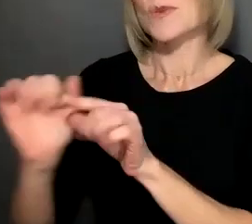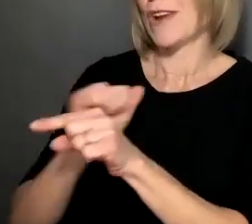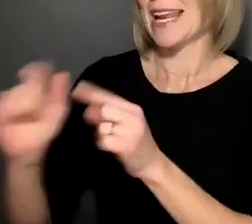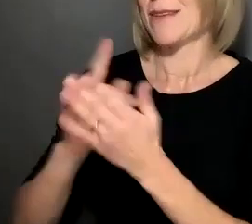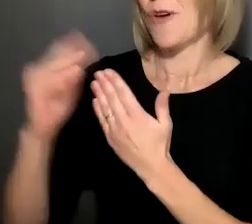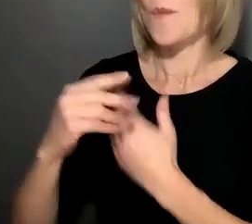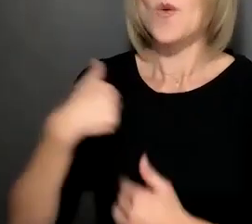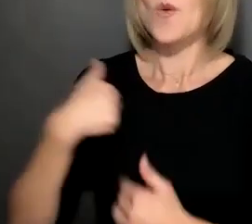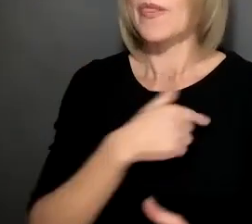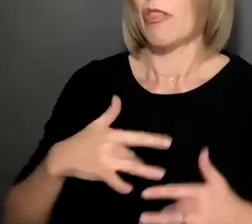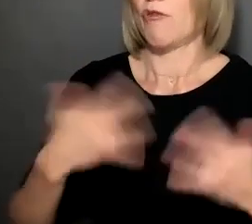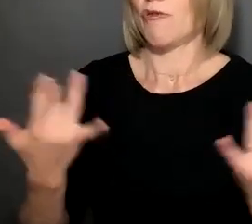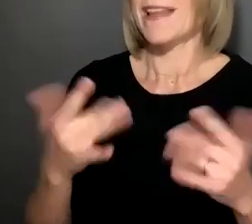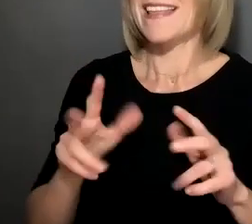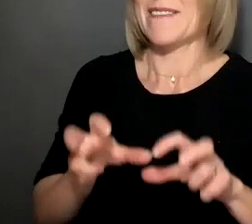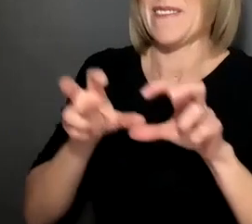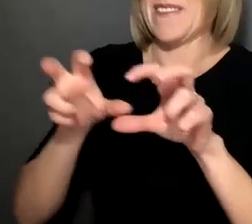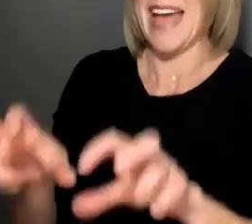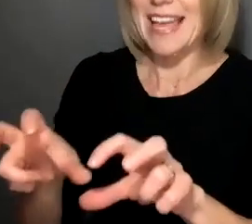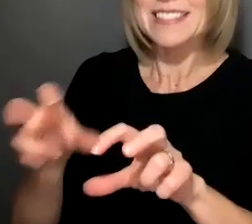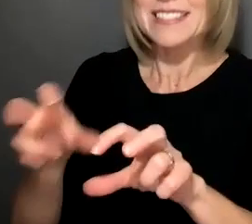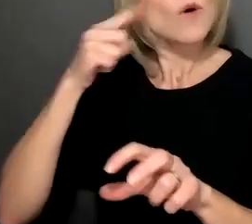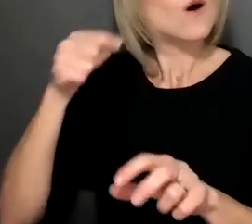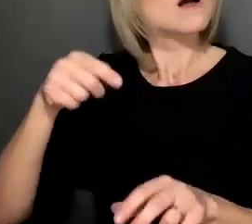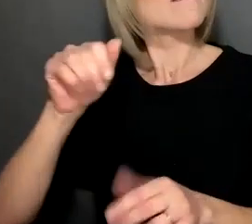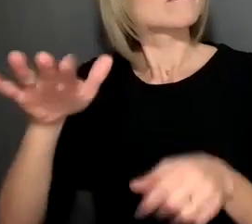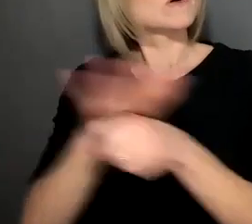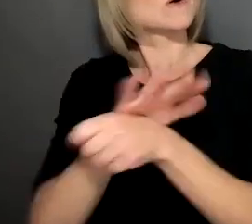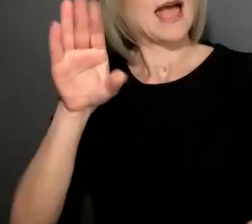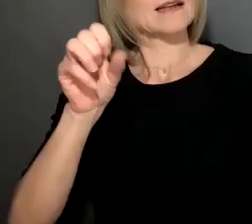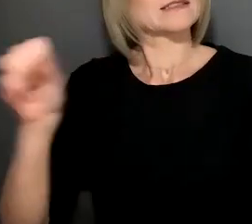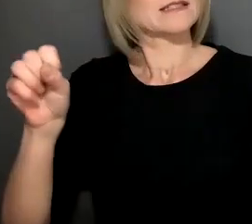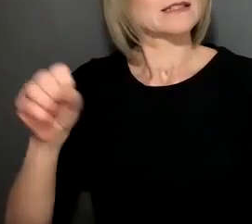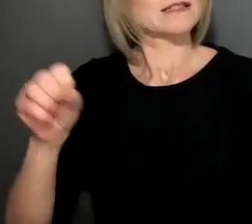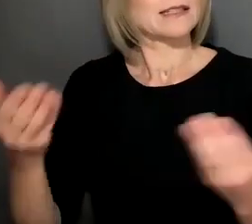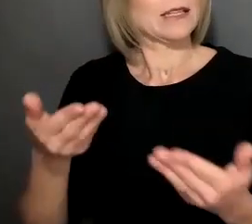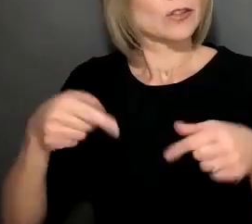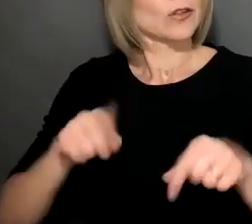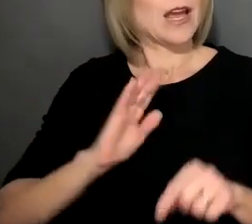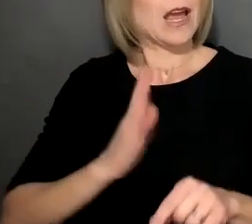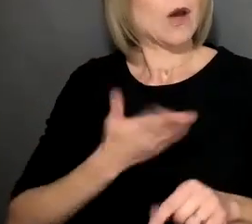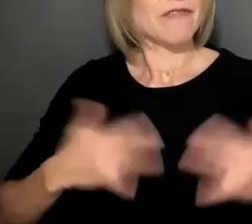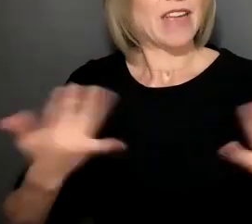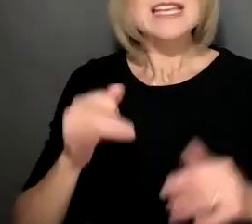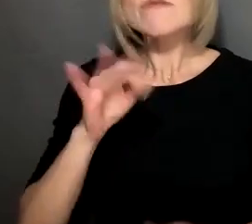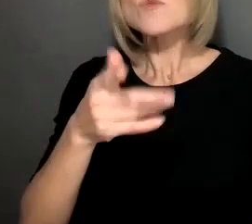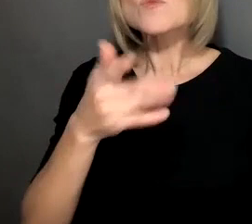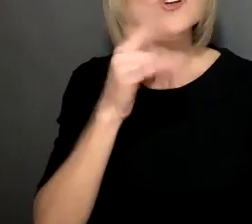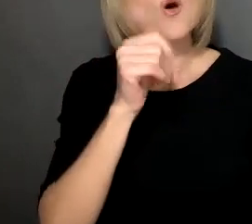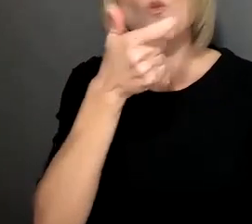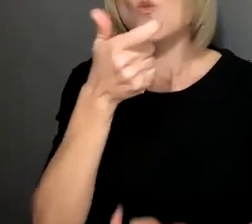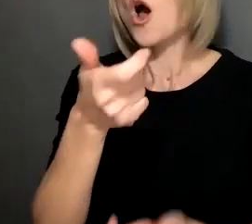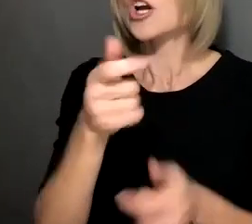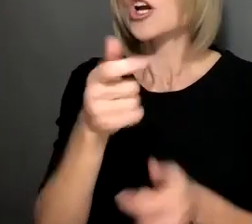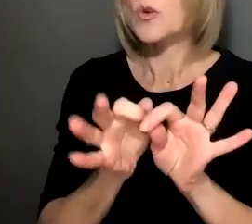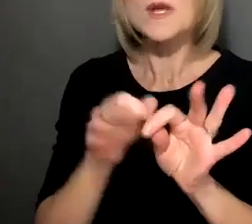events. If you don't want to watch the sign language interpretation, you can easily switch your viewing preferences to